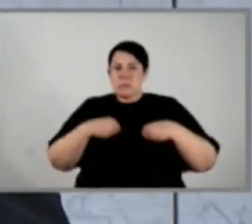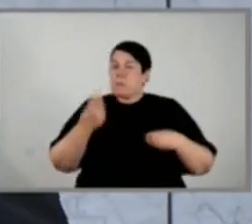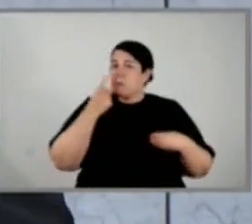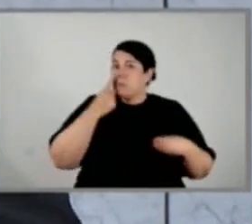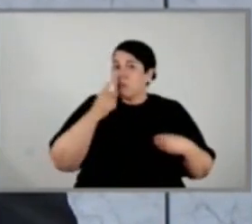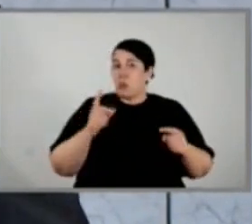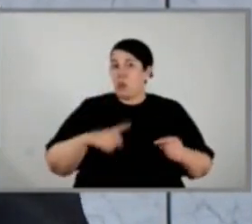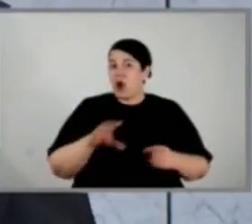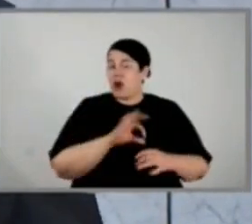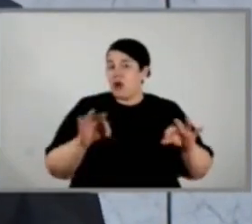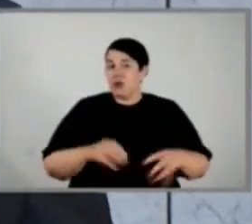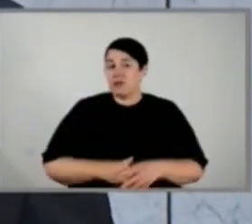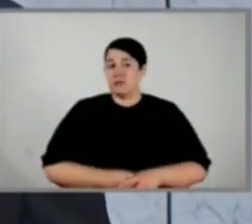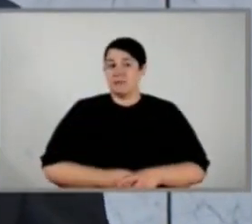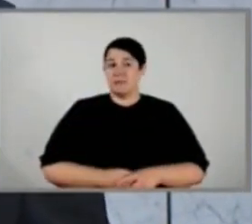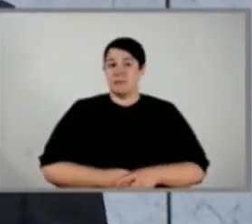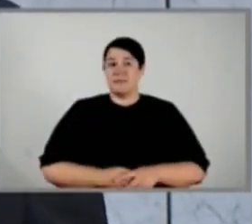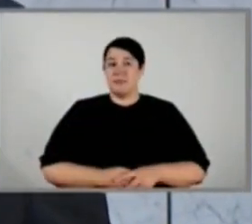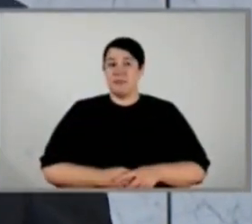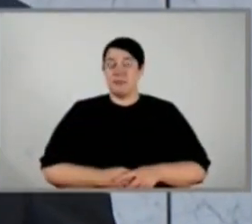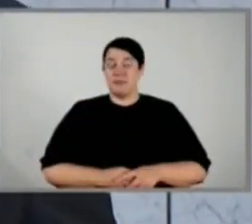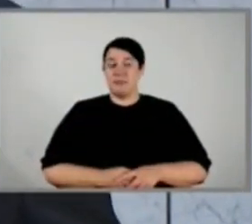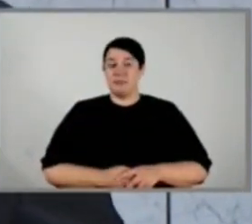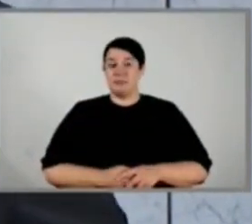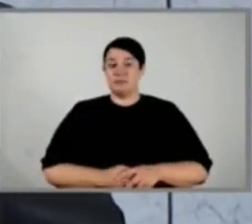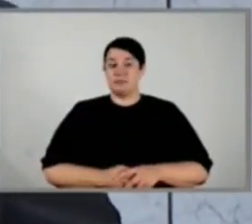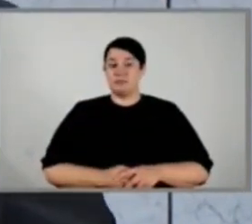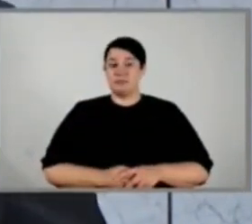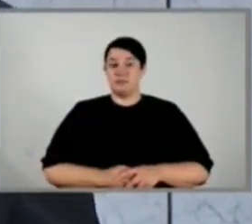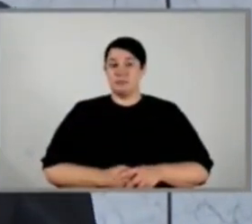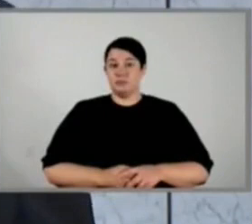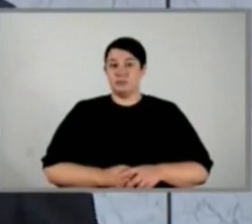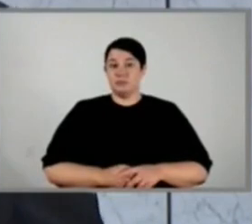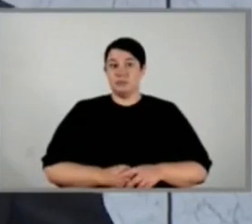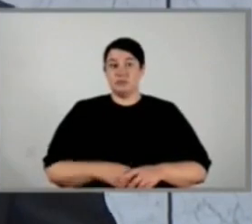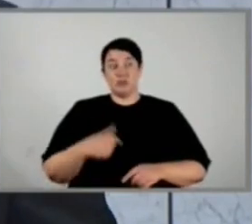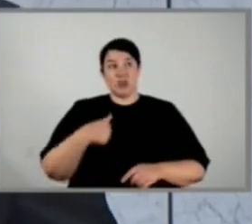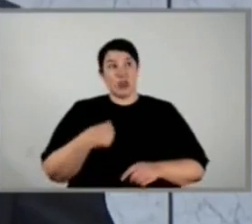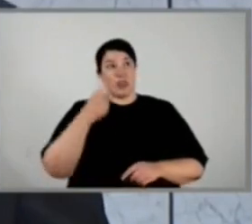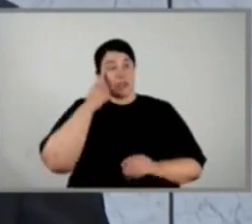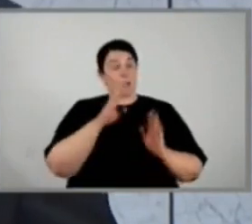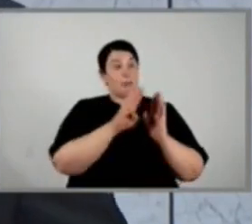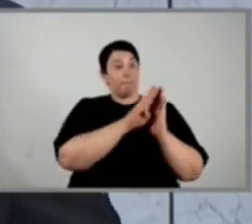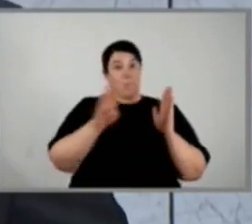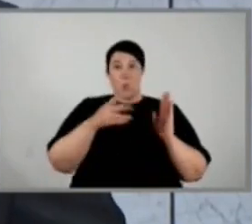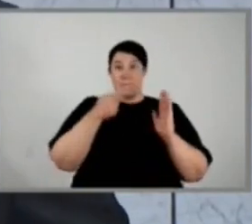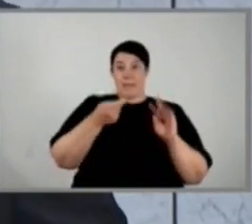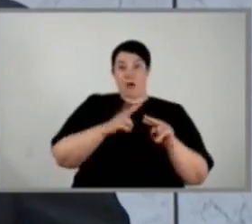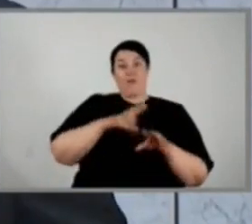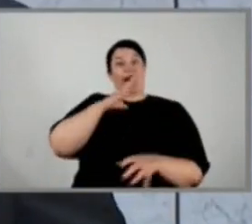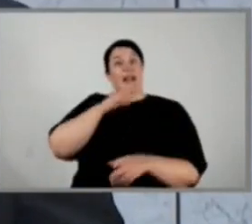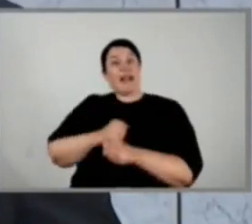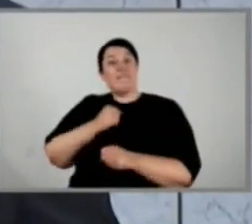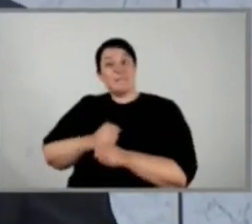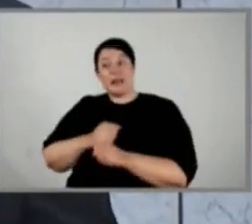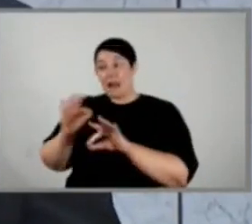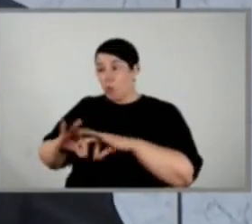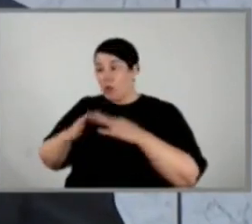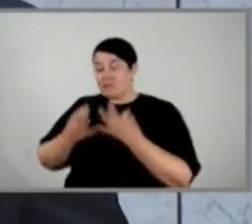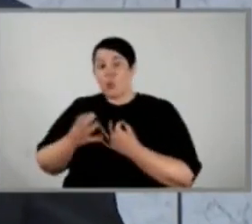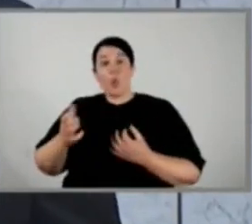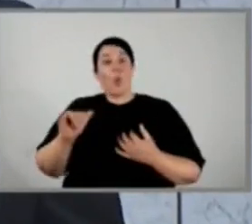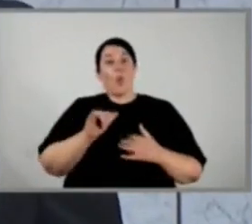But I think there wouldn't be a board member of a government agency or a CEO of a government agency